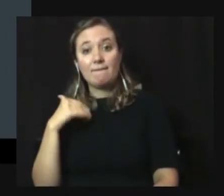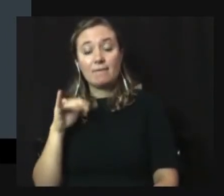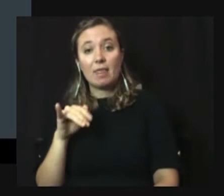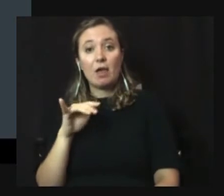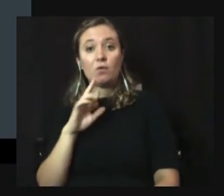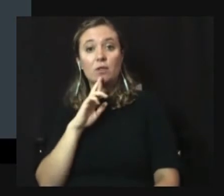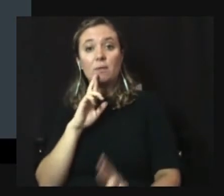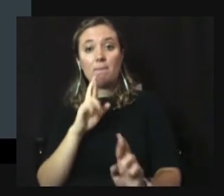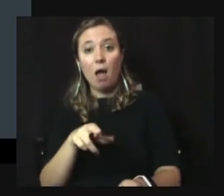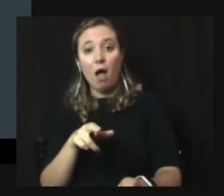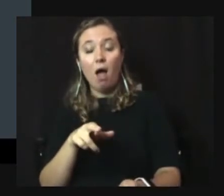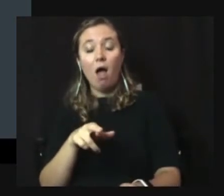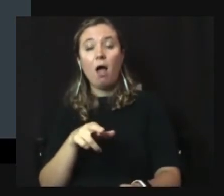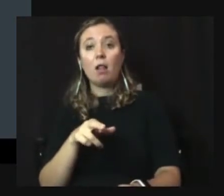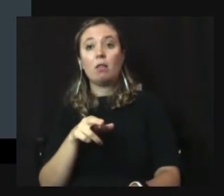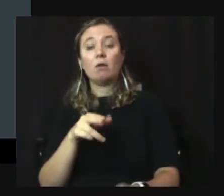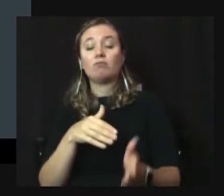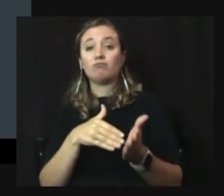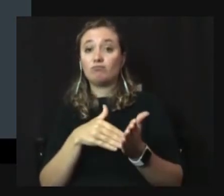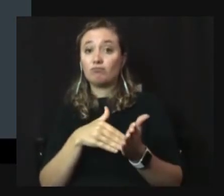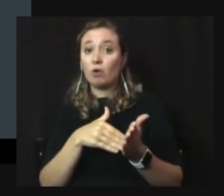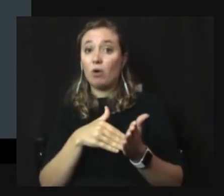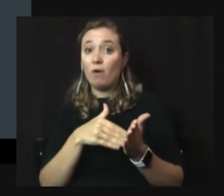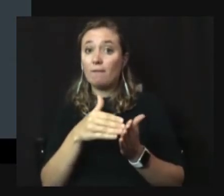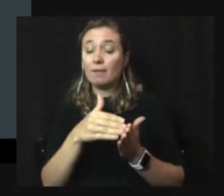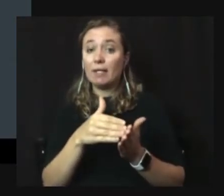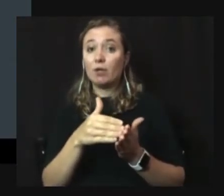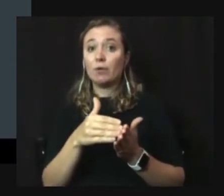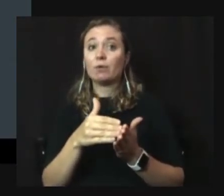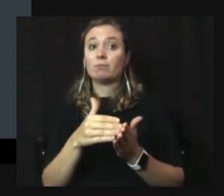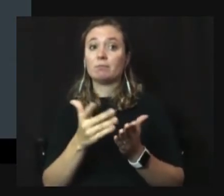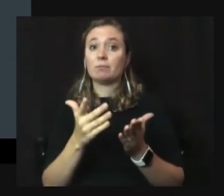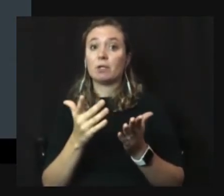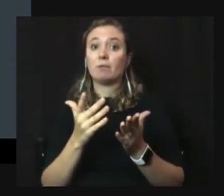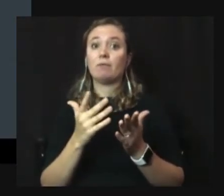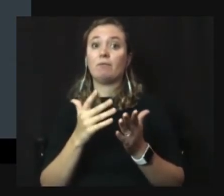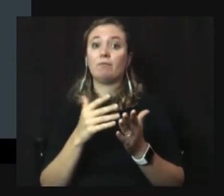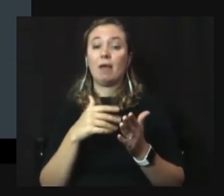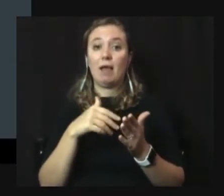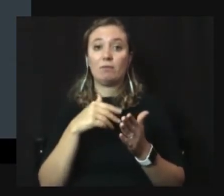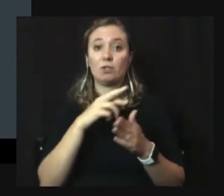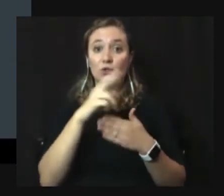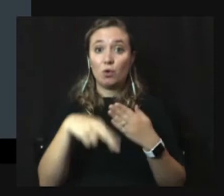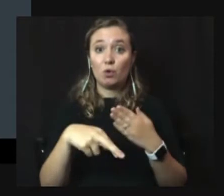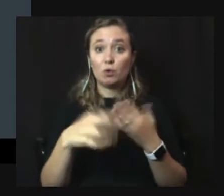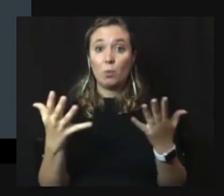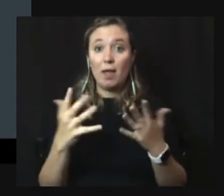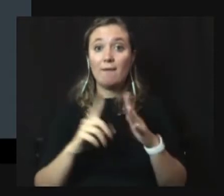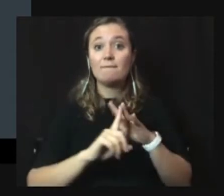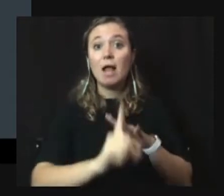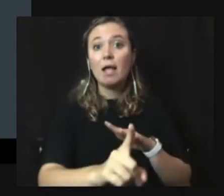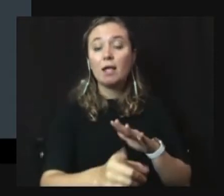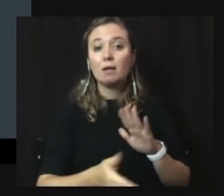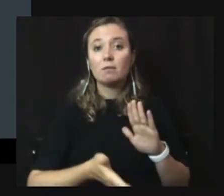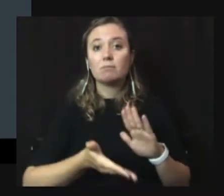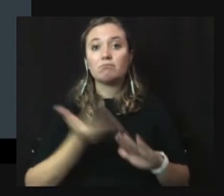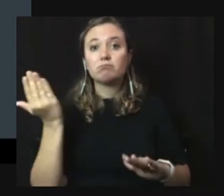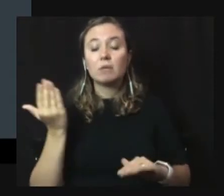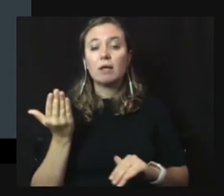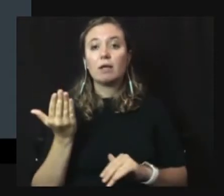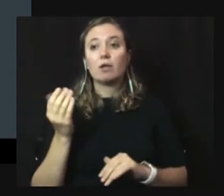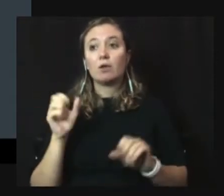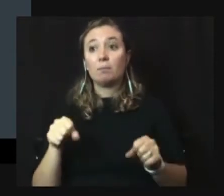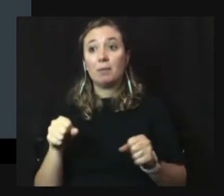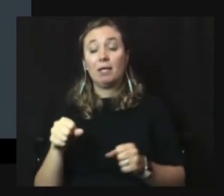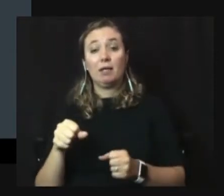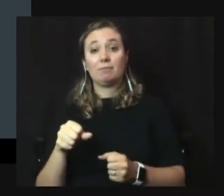they could also experience the flight response. What does this look like in a parent? hypervigilant, tiny,